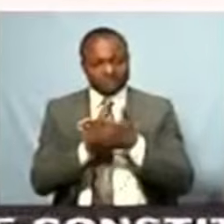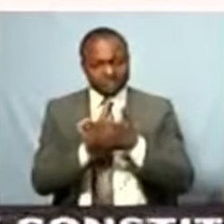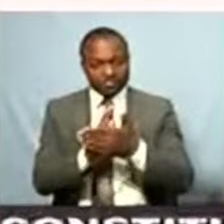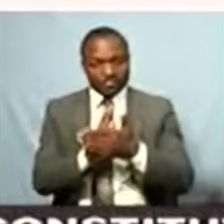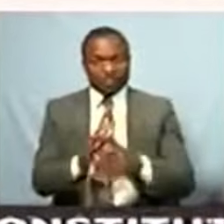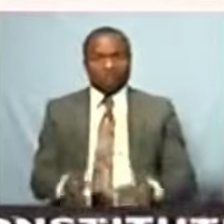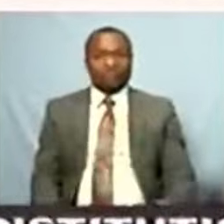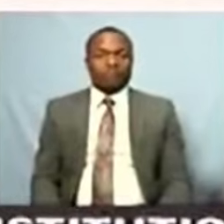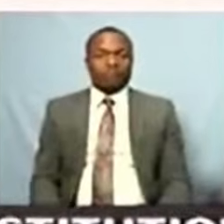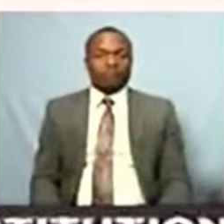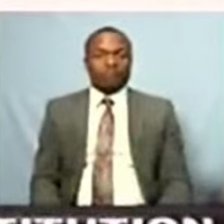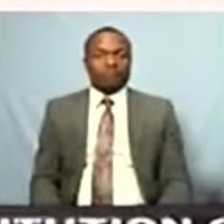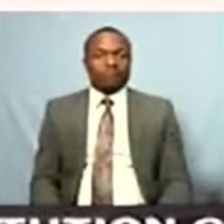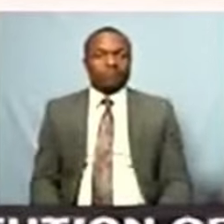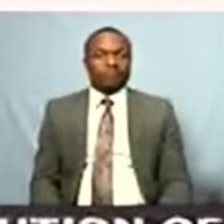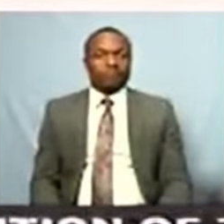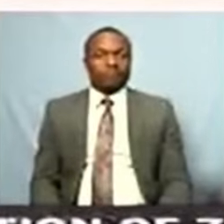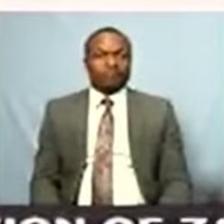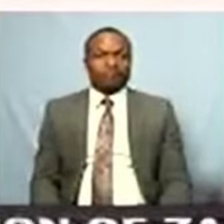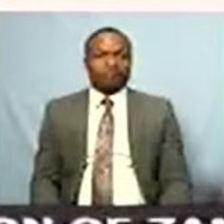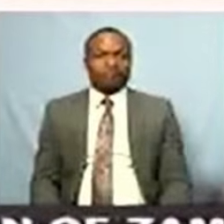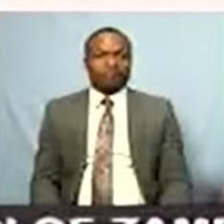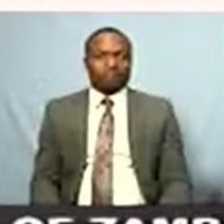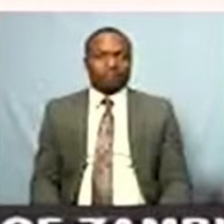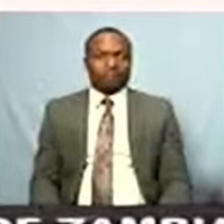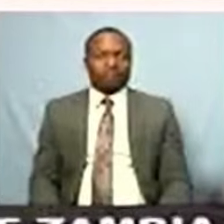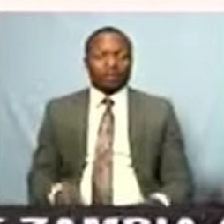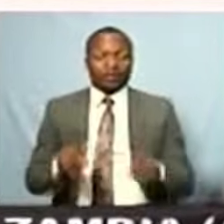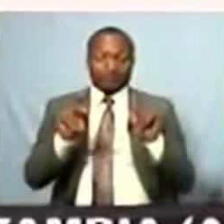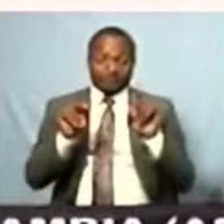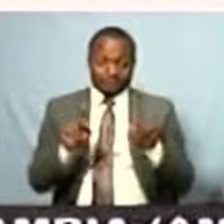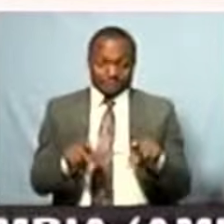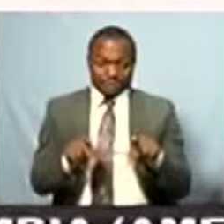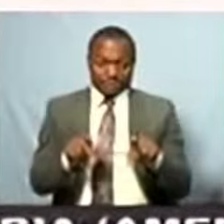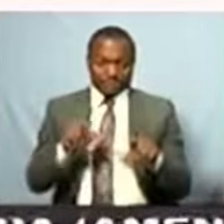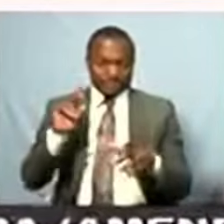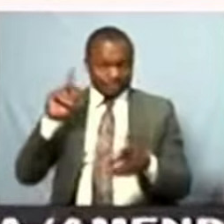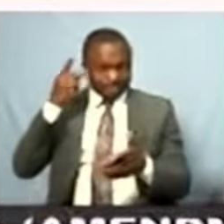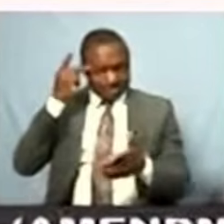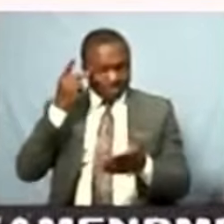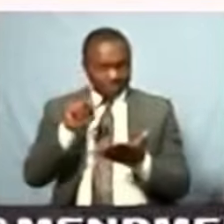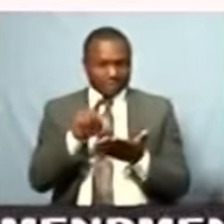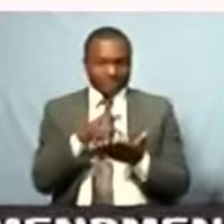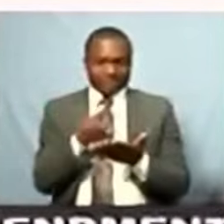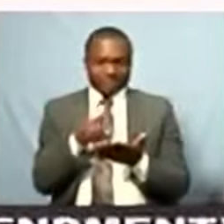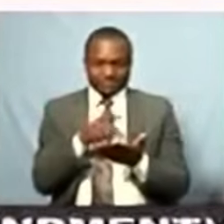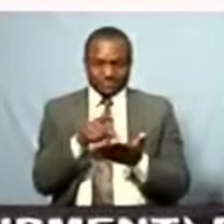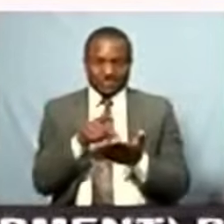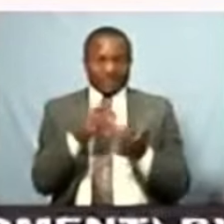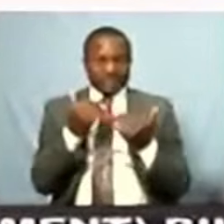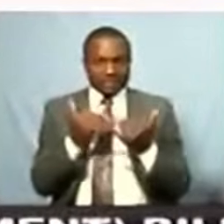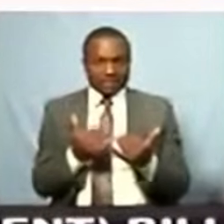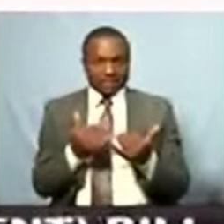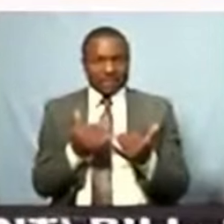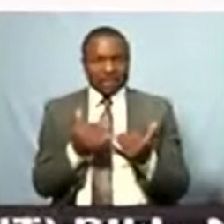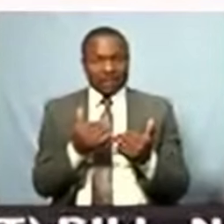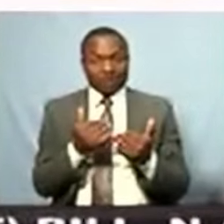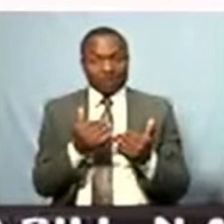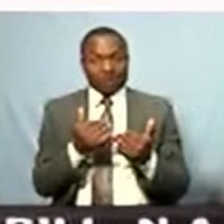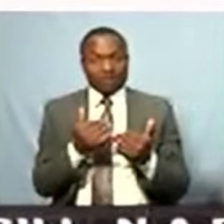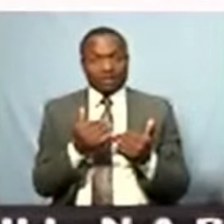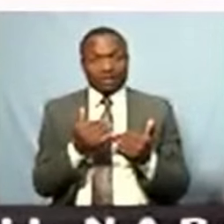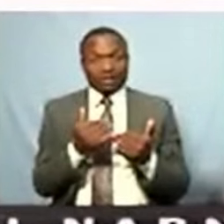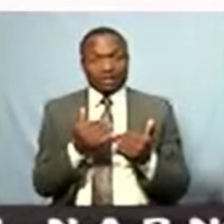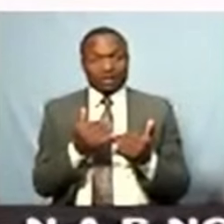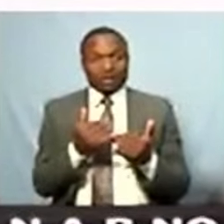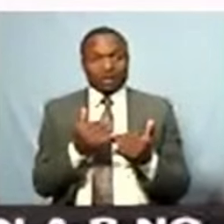that it relates to a candidate who belongs to a political party and now defects to